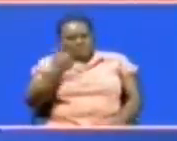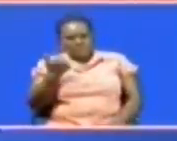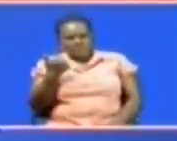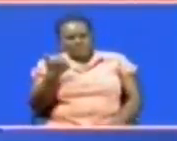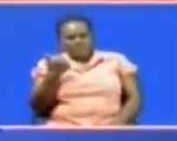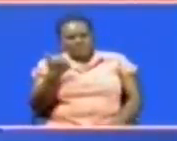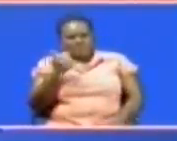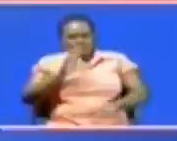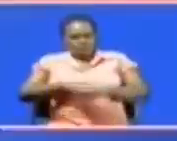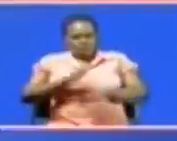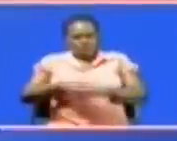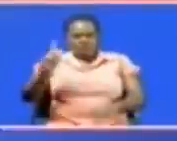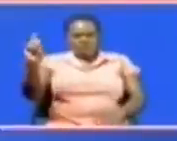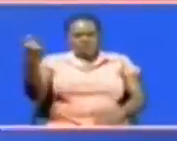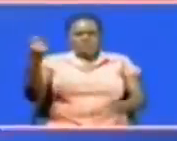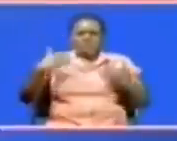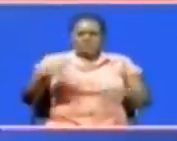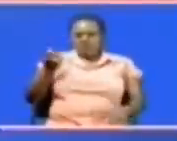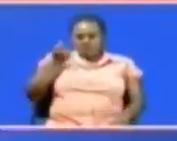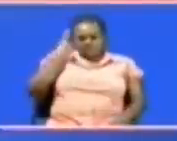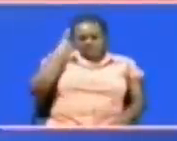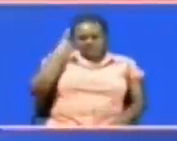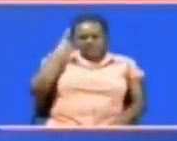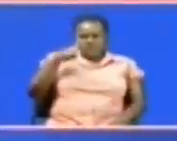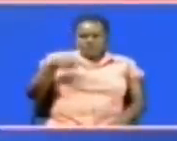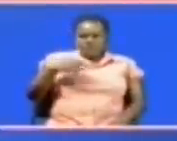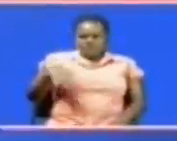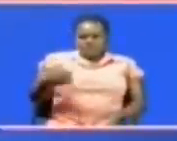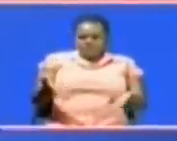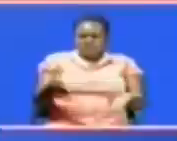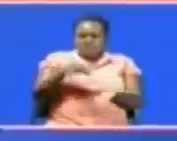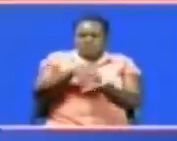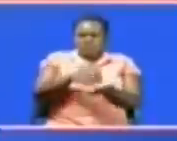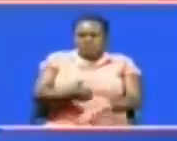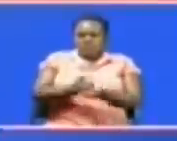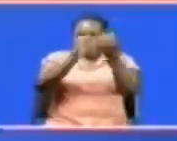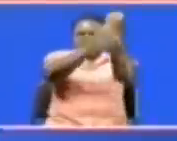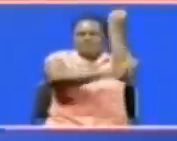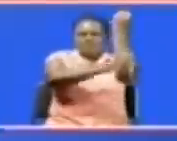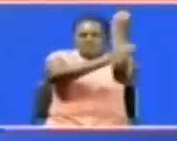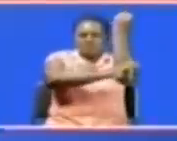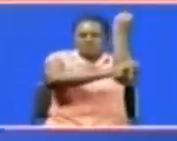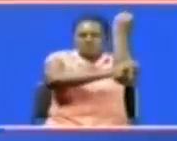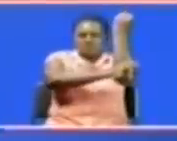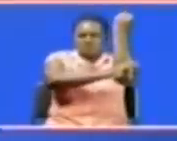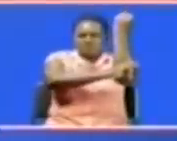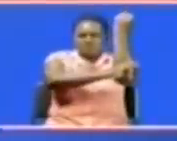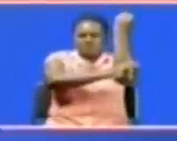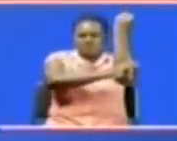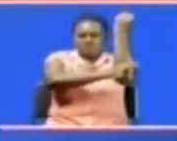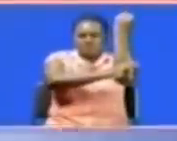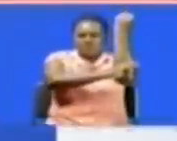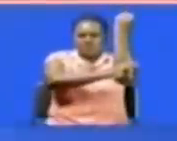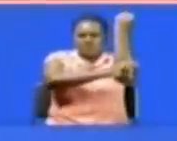be good Kenyans and understand that we are in this place so that we can help our country. Now, so